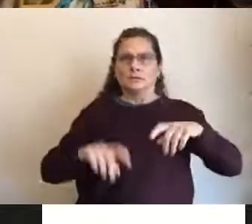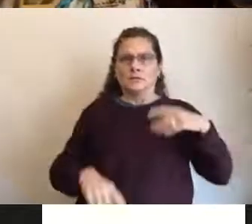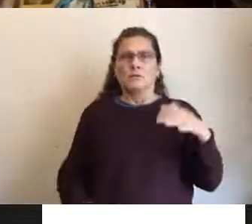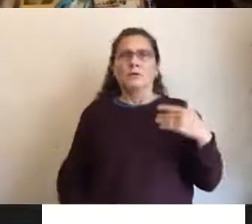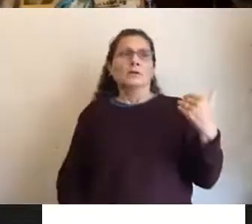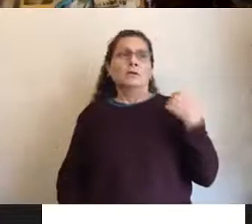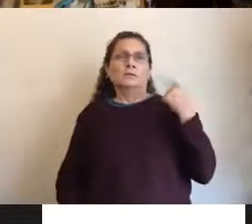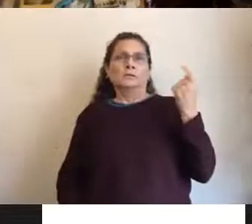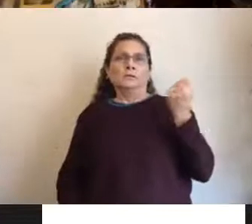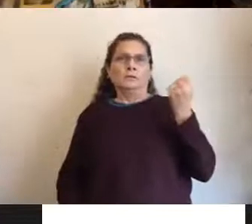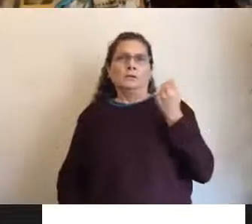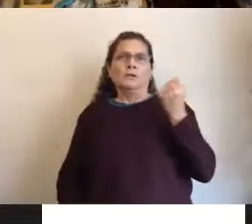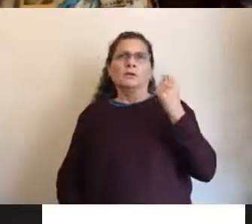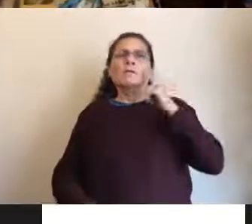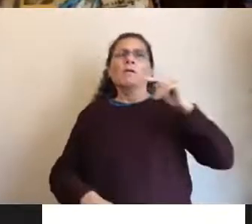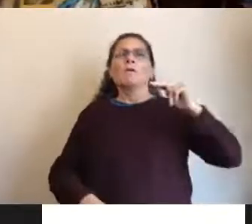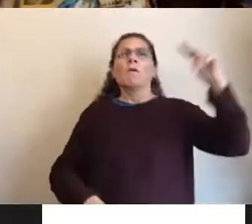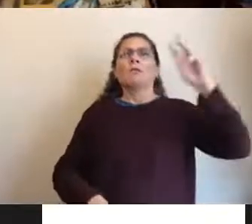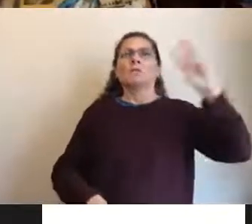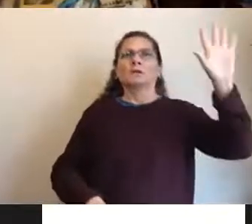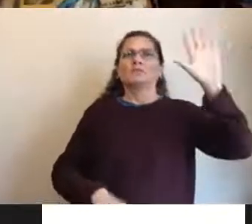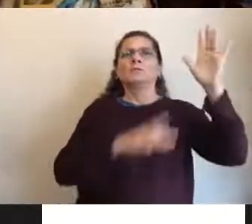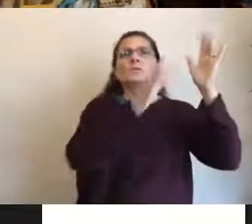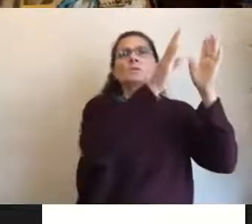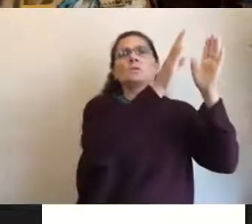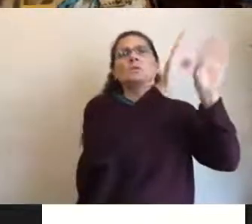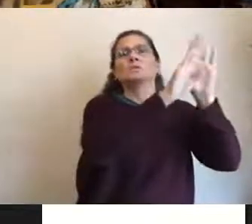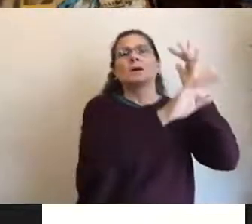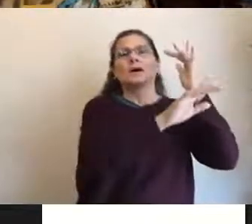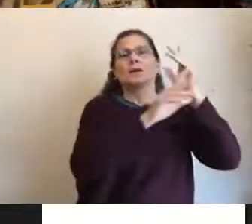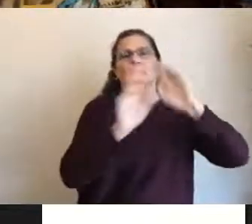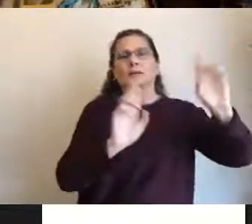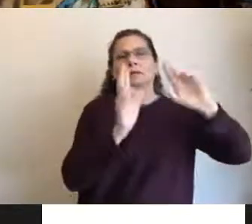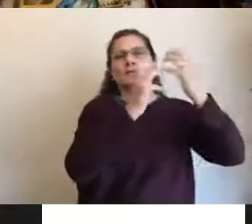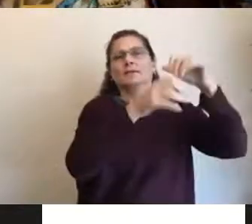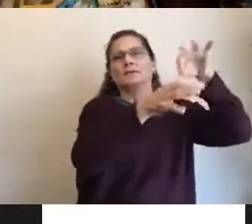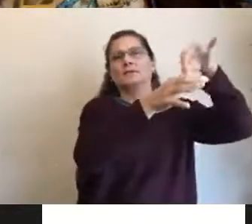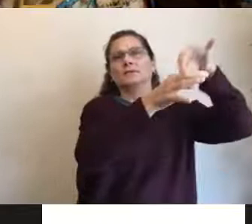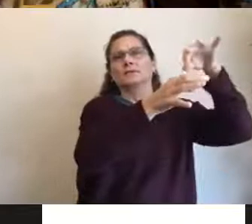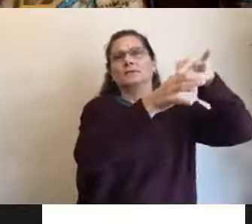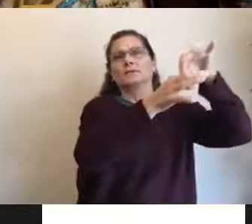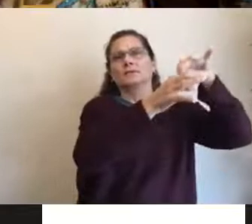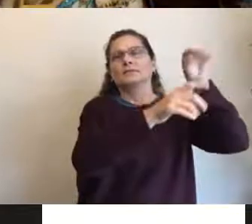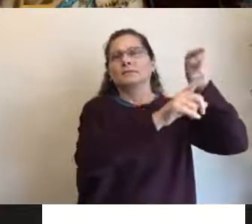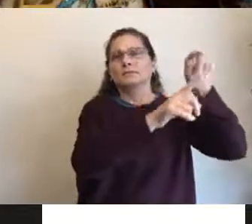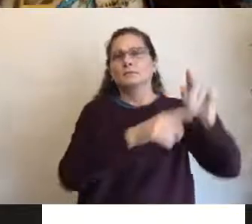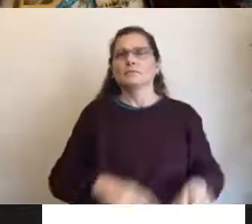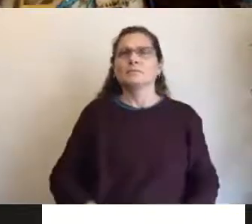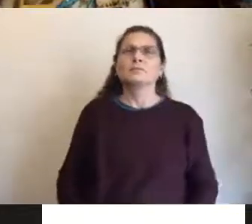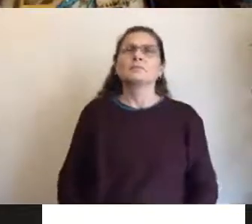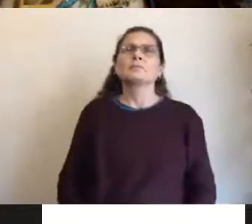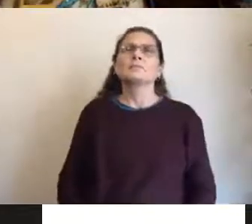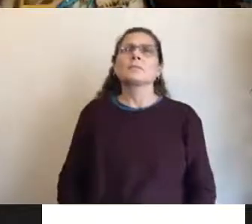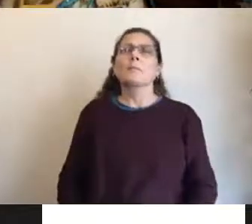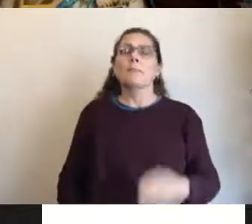Park. Northwest Health Center, which serves obviously the whole area as well, but the northwest part of the city of Milwaukee, 638